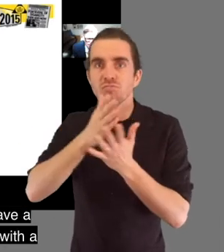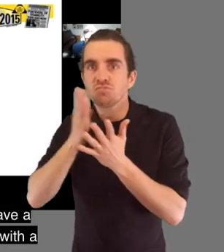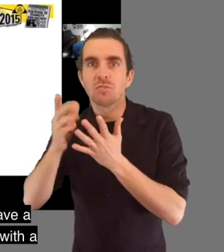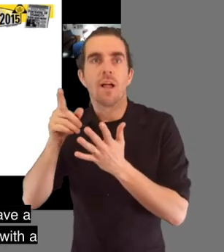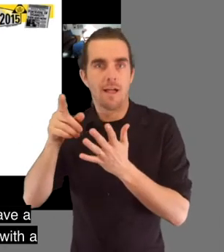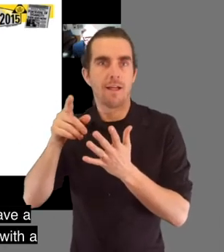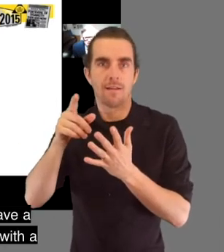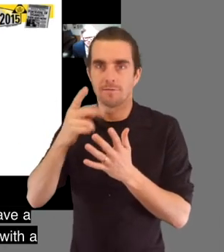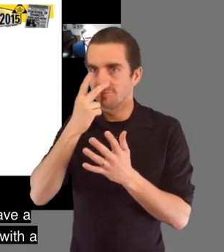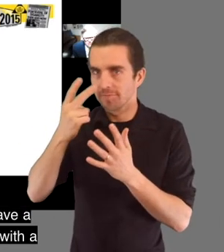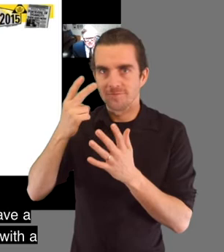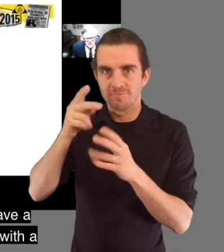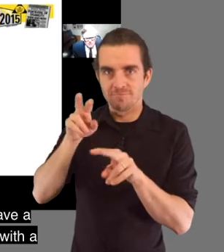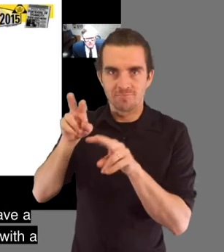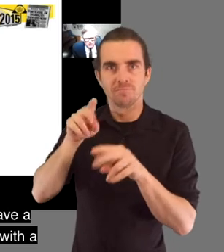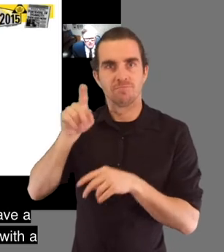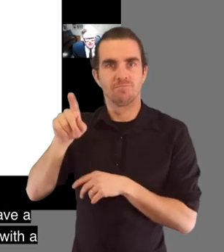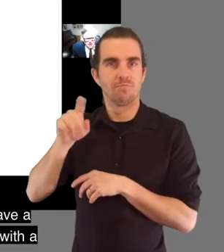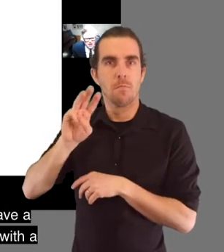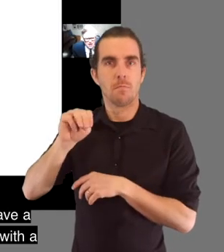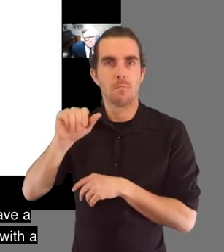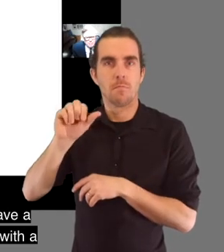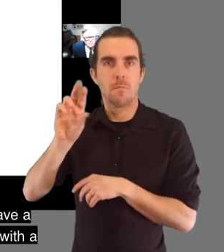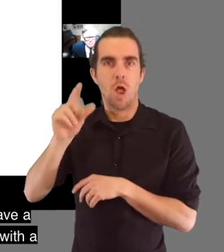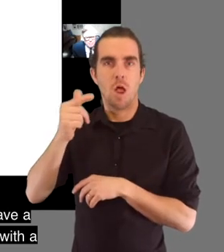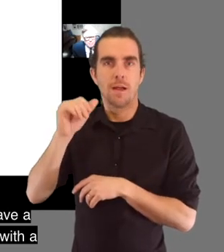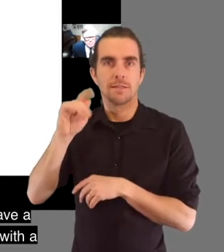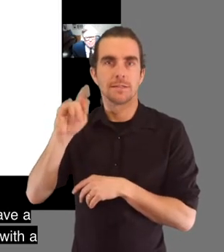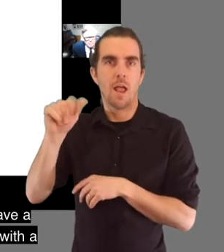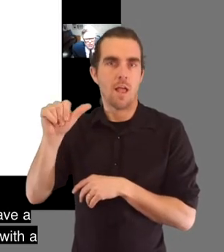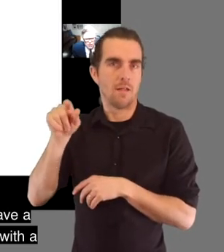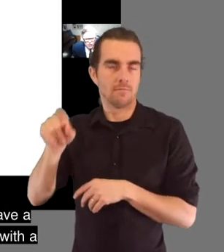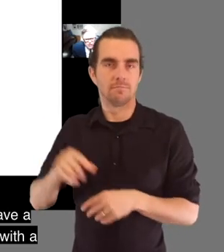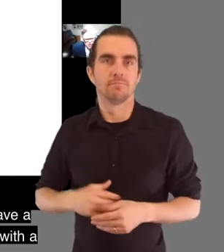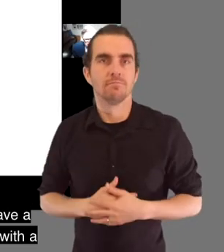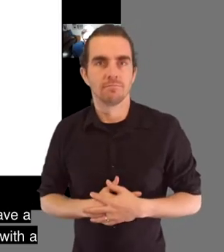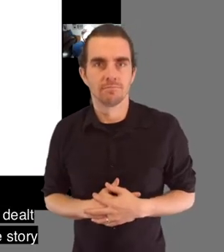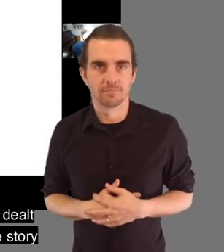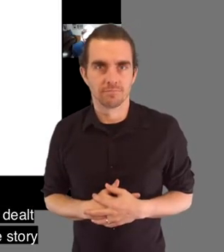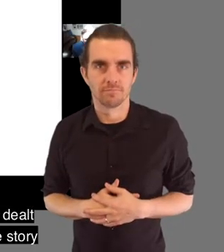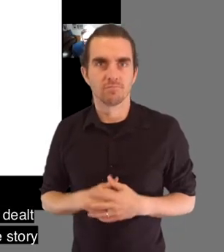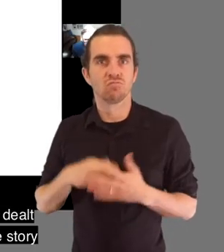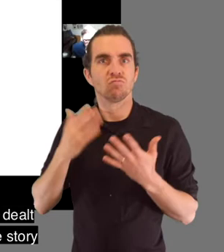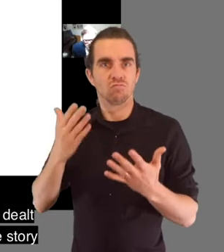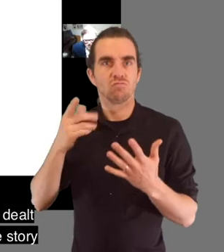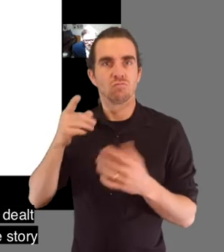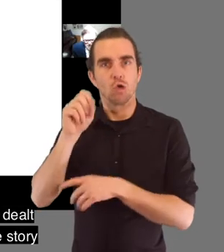good. So let's have a look at a clip now,